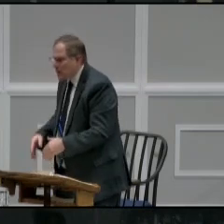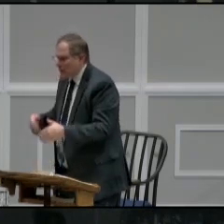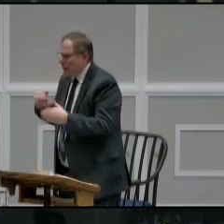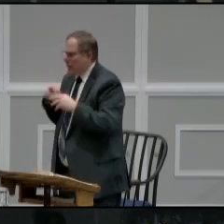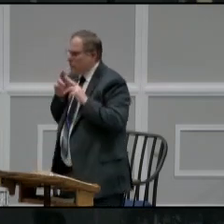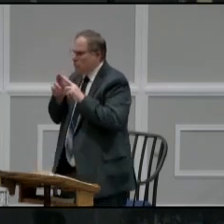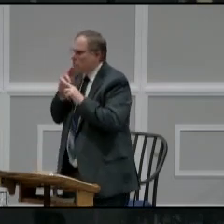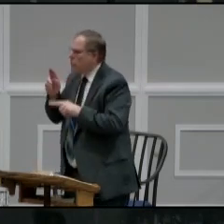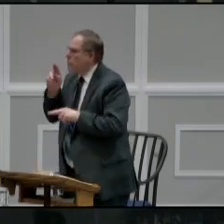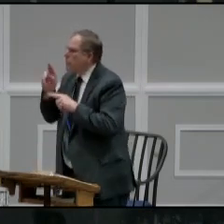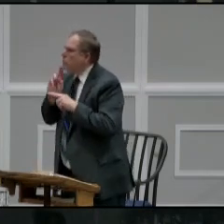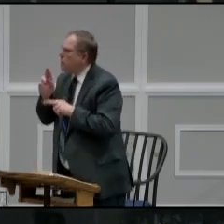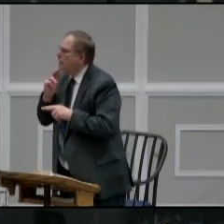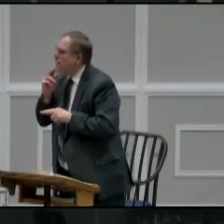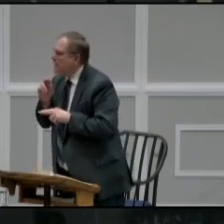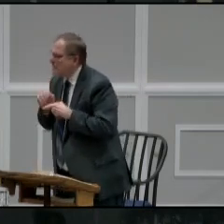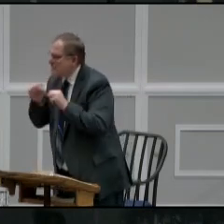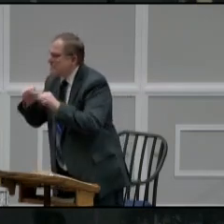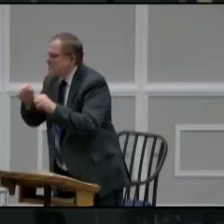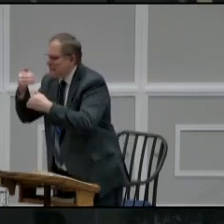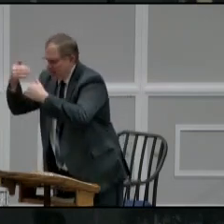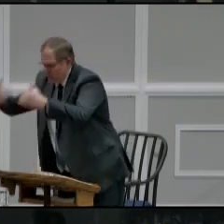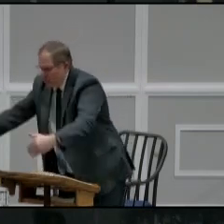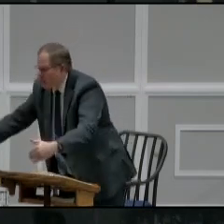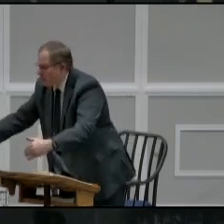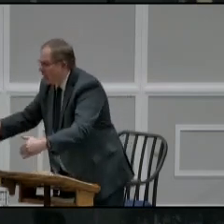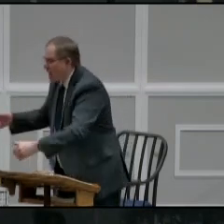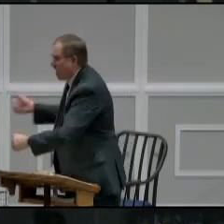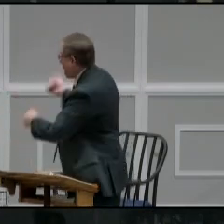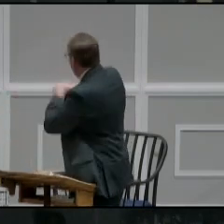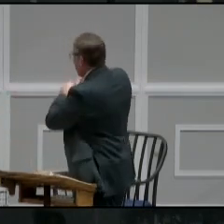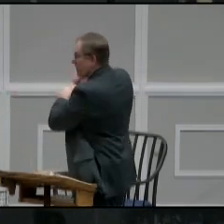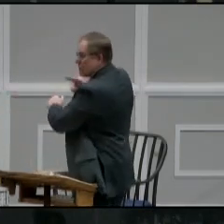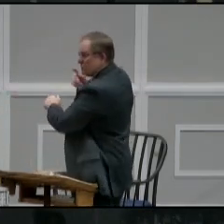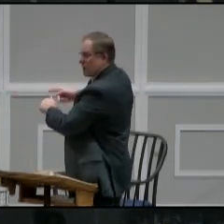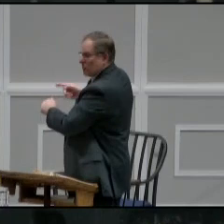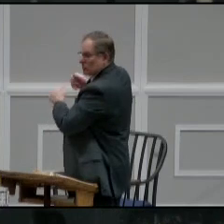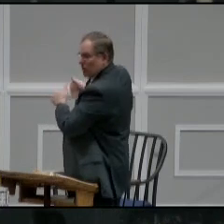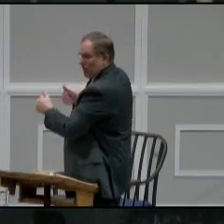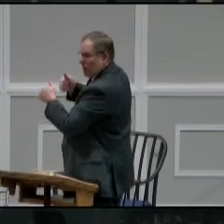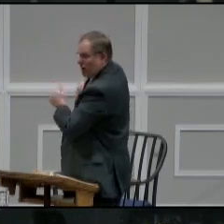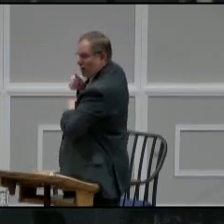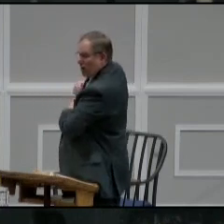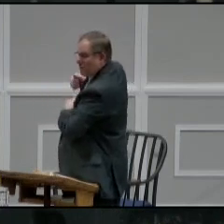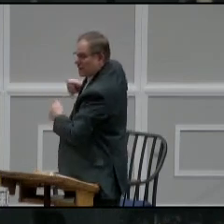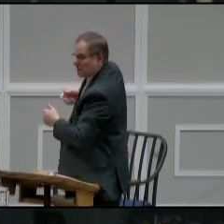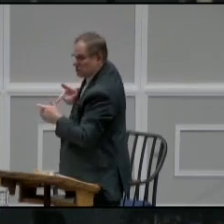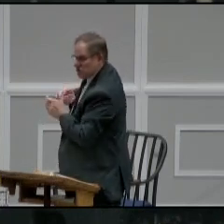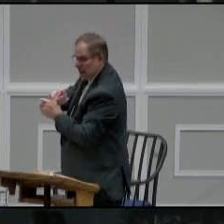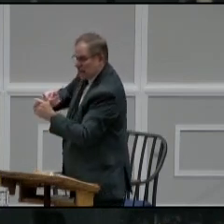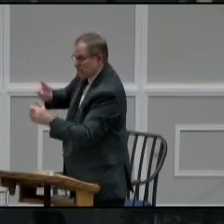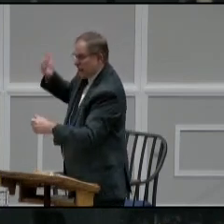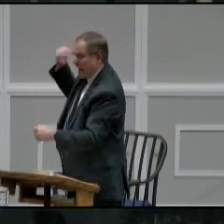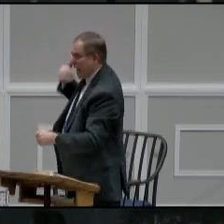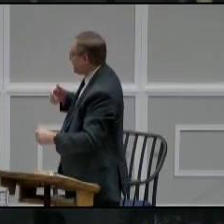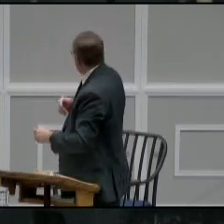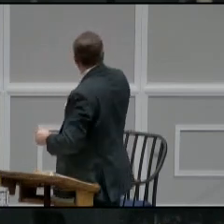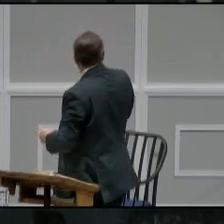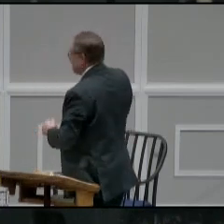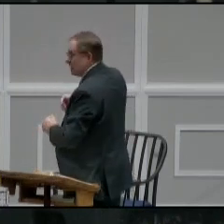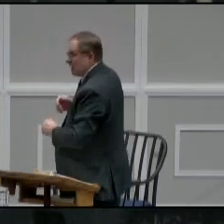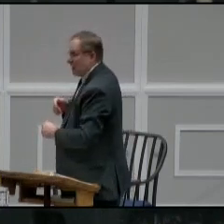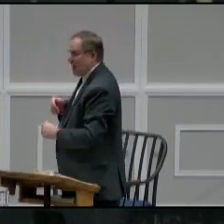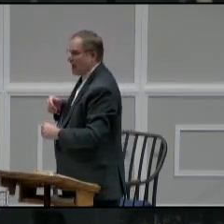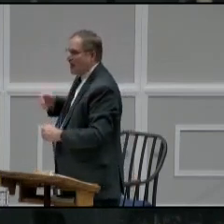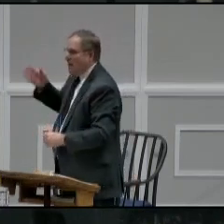But God comes through yet again and parts that Red Sea right down the middle. And the Bible tells us that the Israelites walked